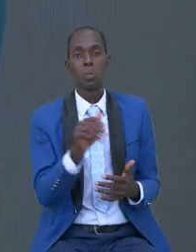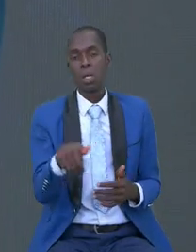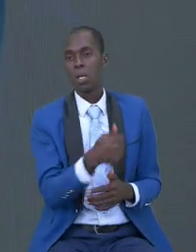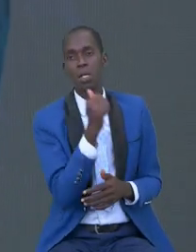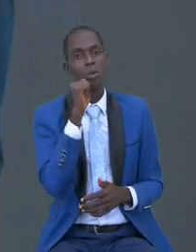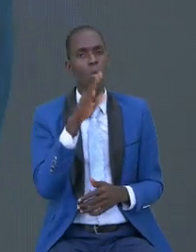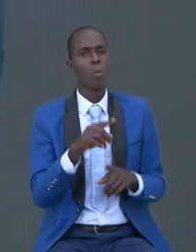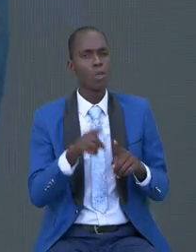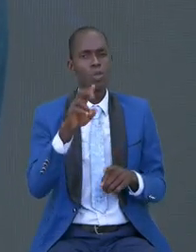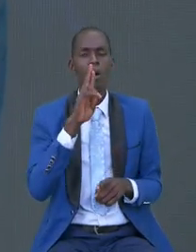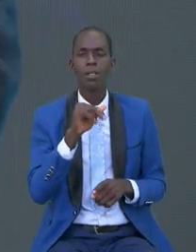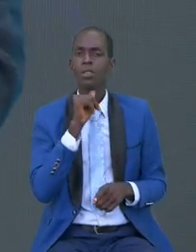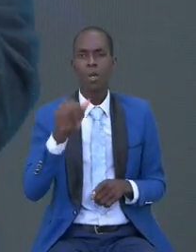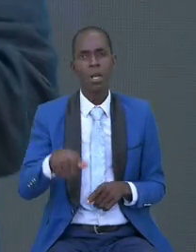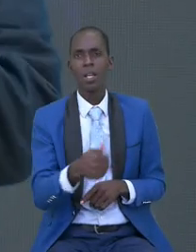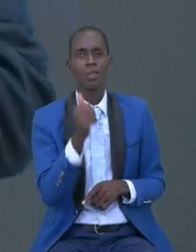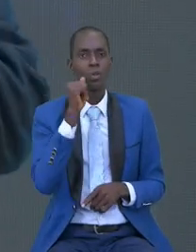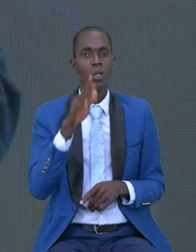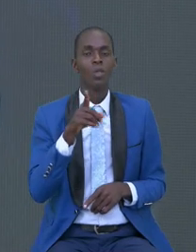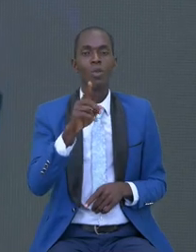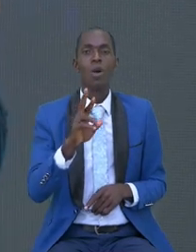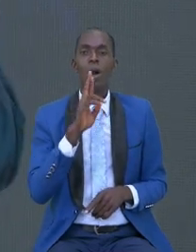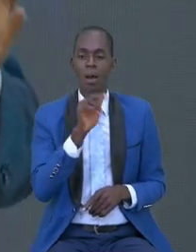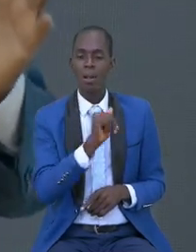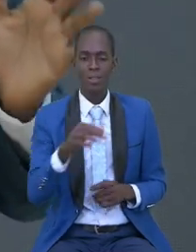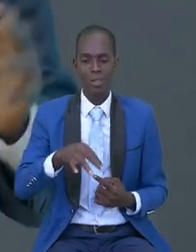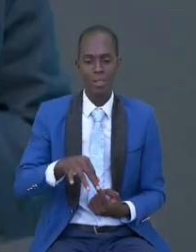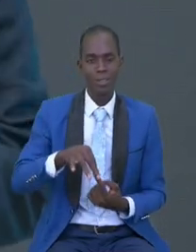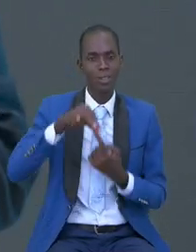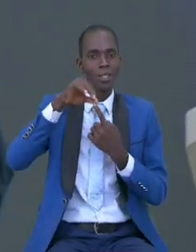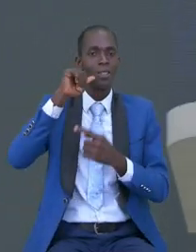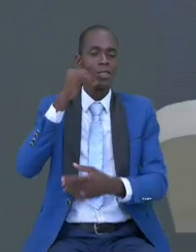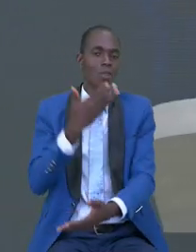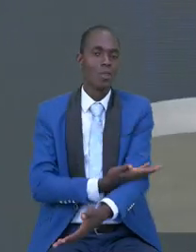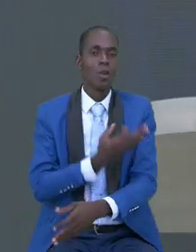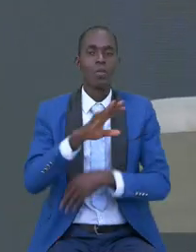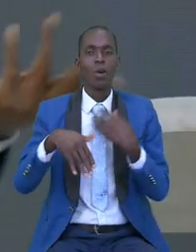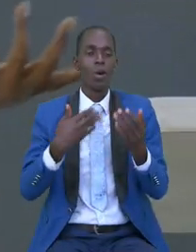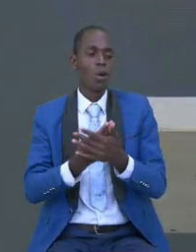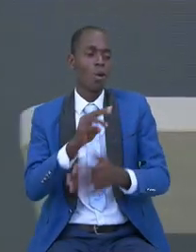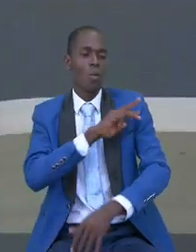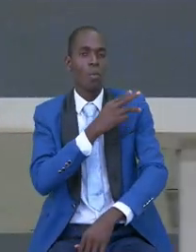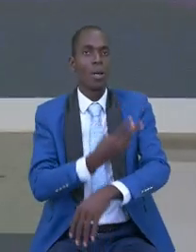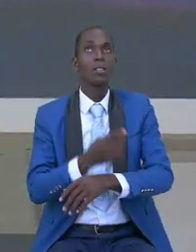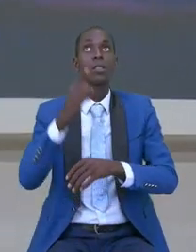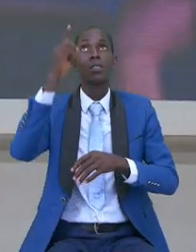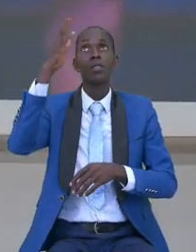are not any woman. You are a unique daughter of the Almighty God. And